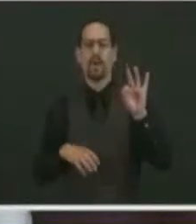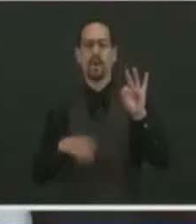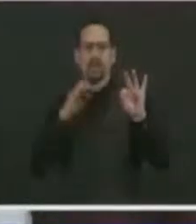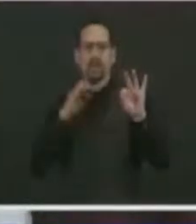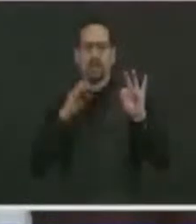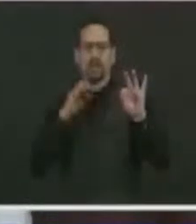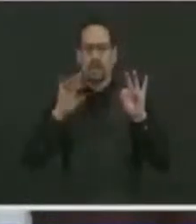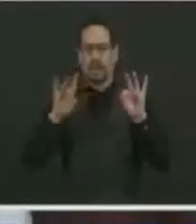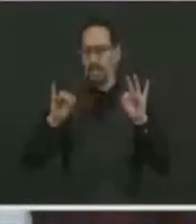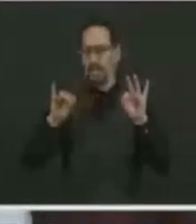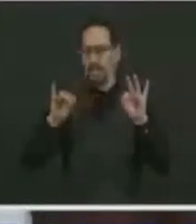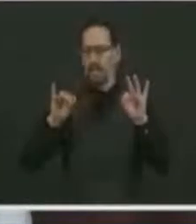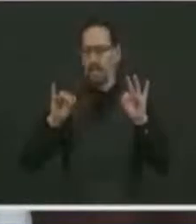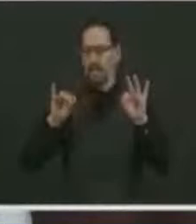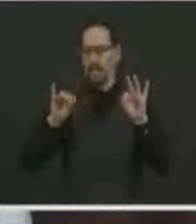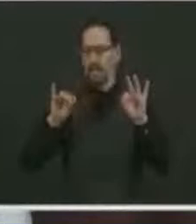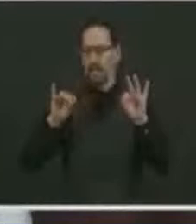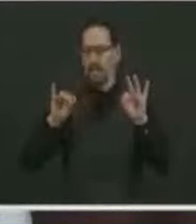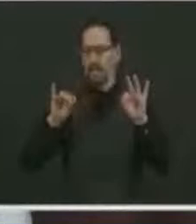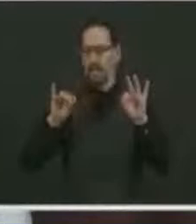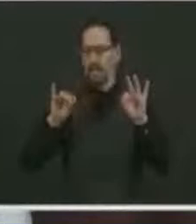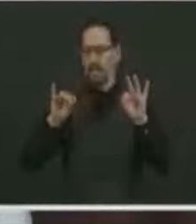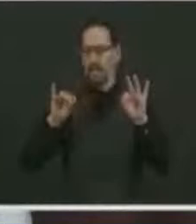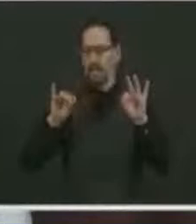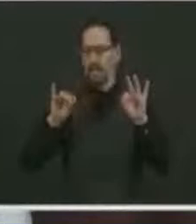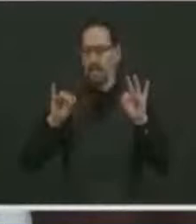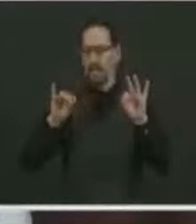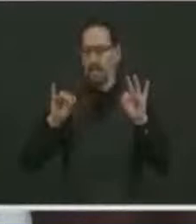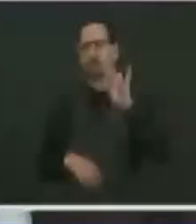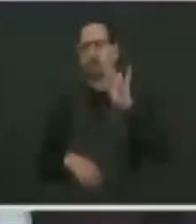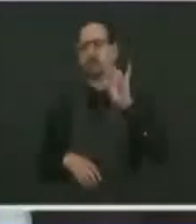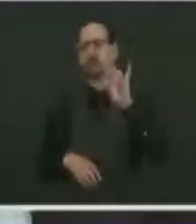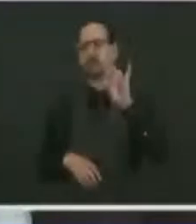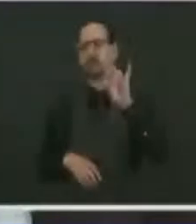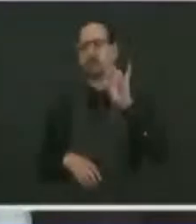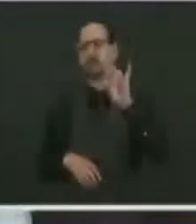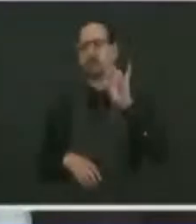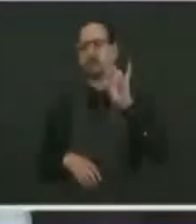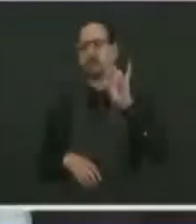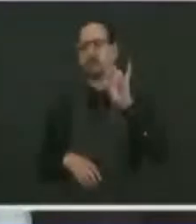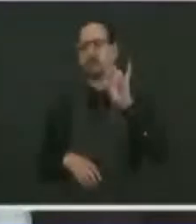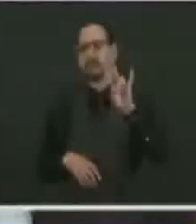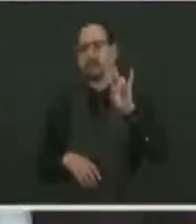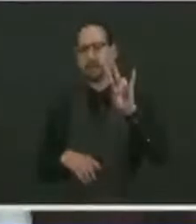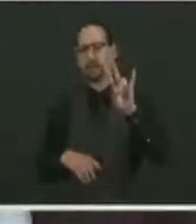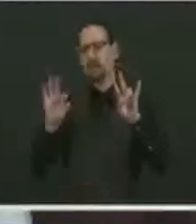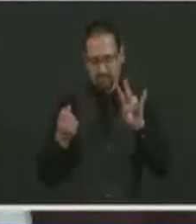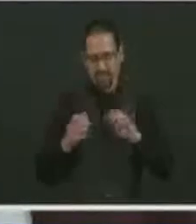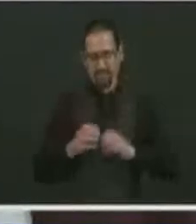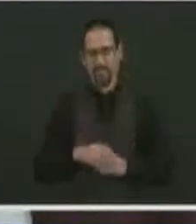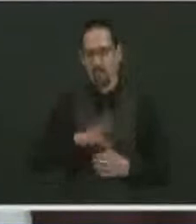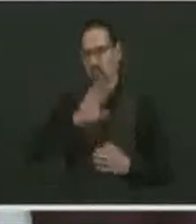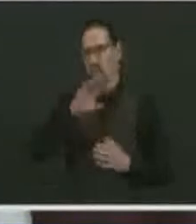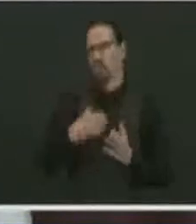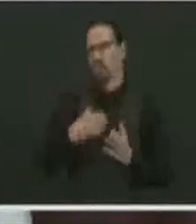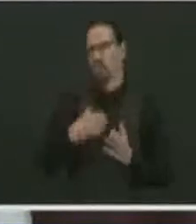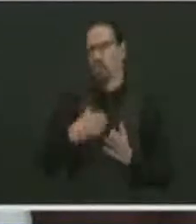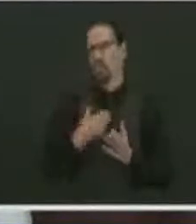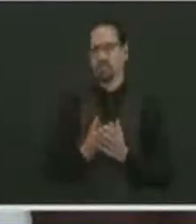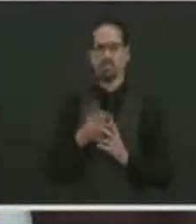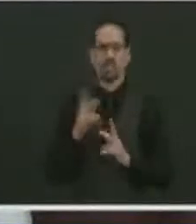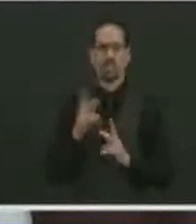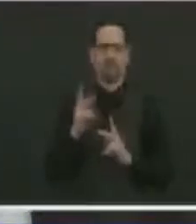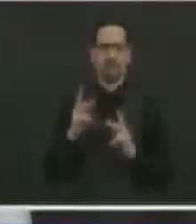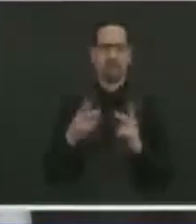their 80s, and 7 people were in their 90s. As the governor, we know that each of